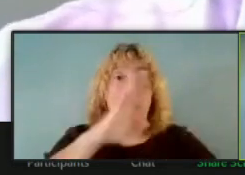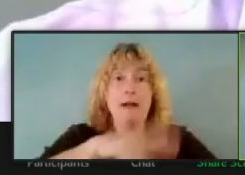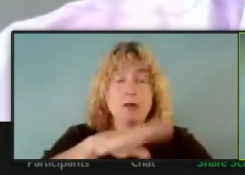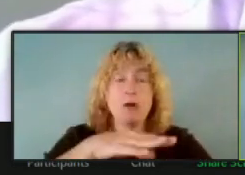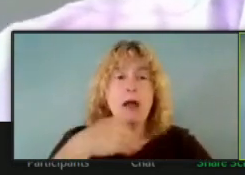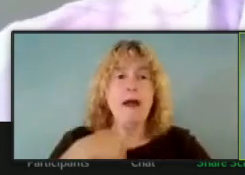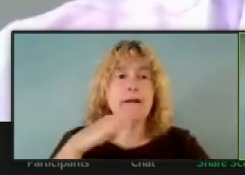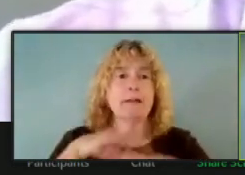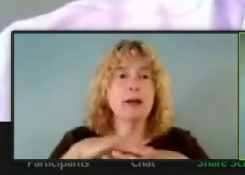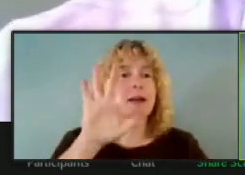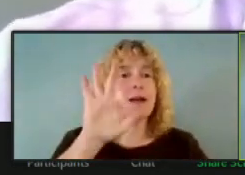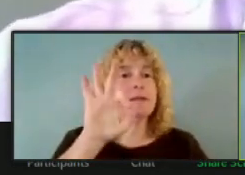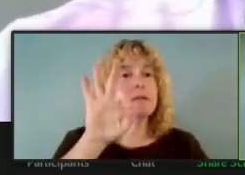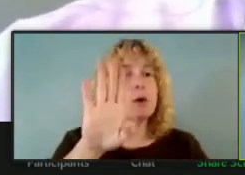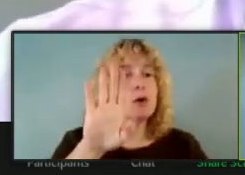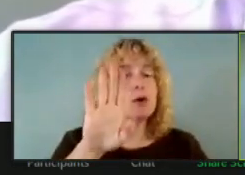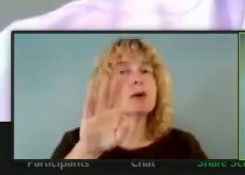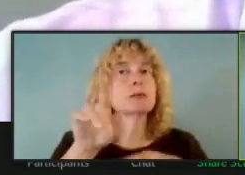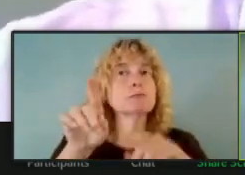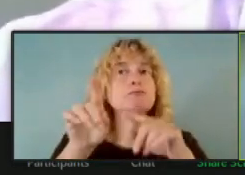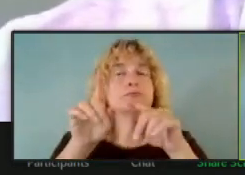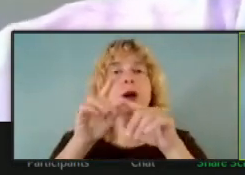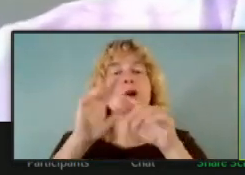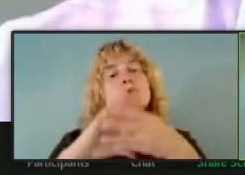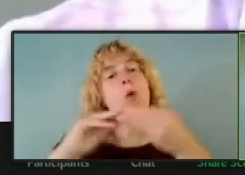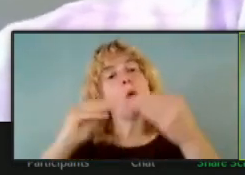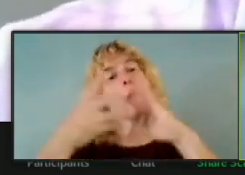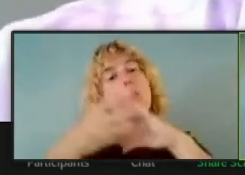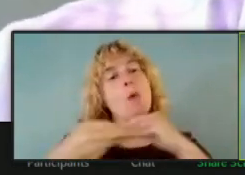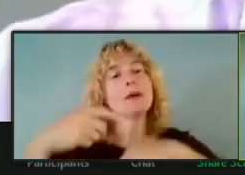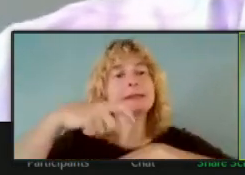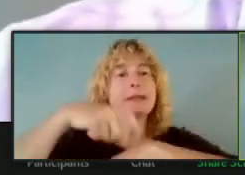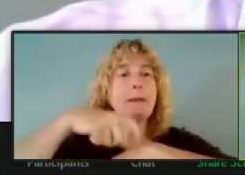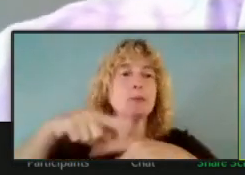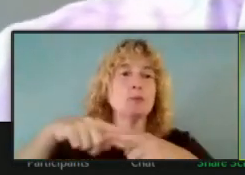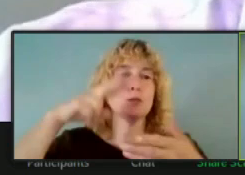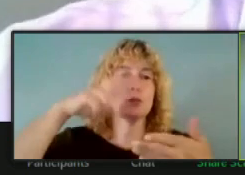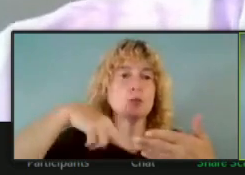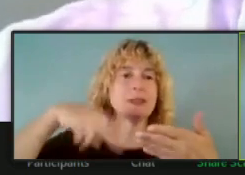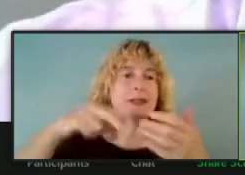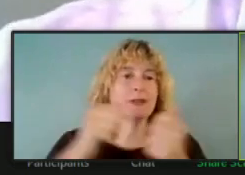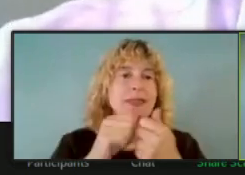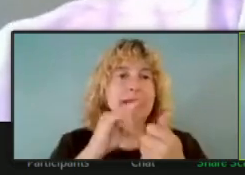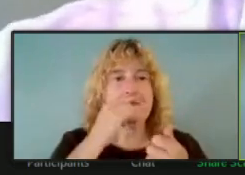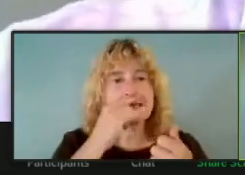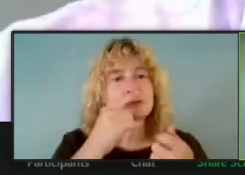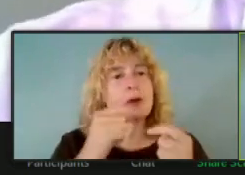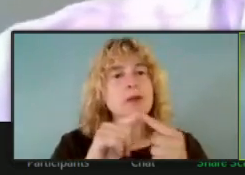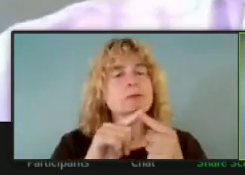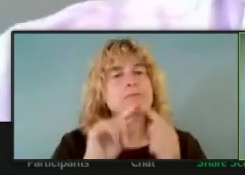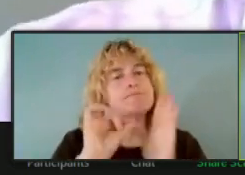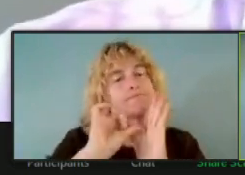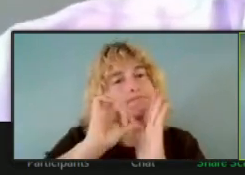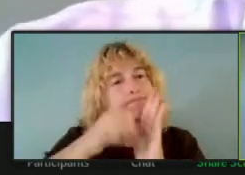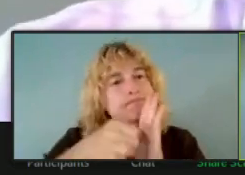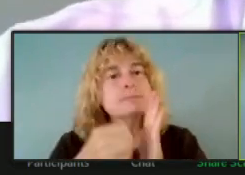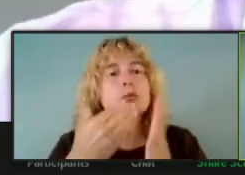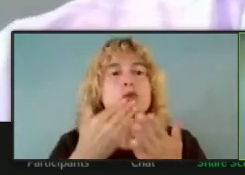that's looking at a story time to read to kids, trying to make that same connection in terms of emphasizing good, healthy